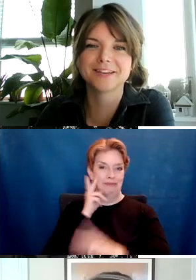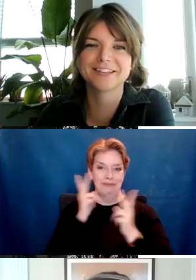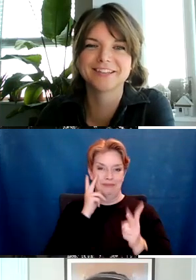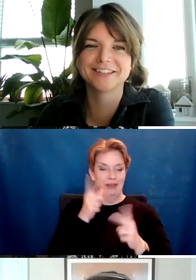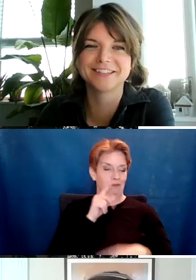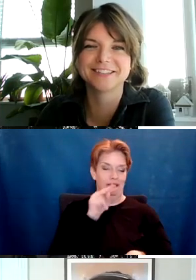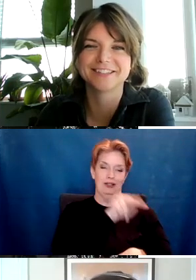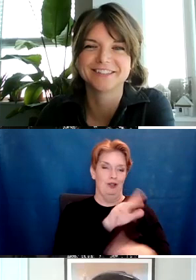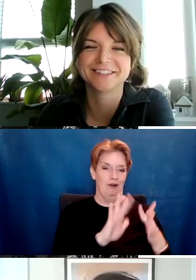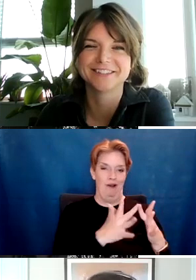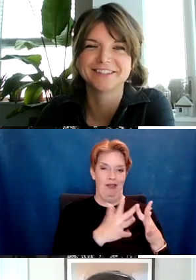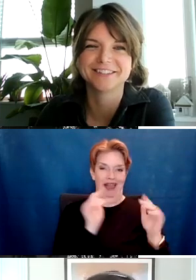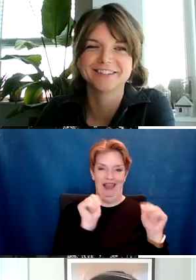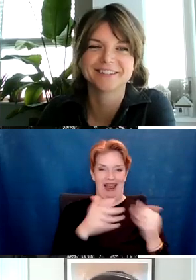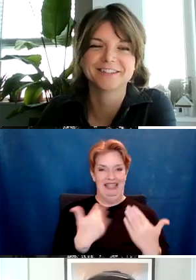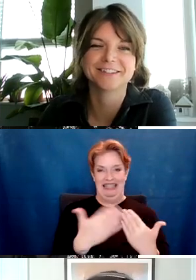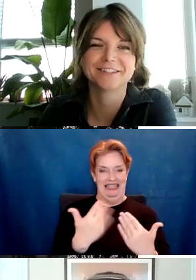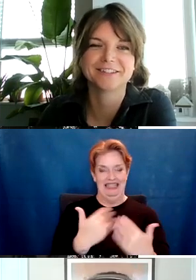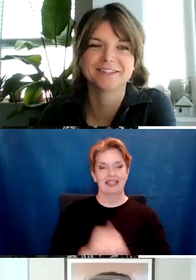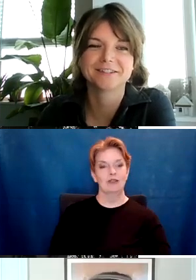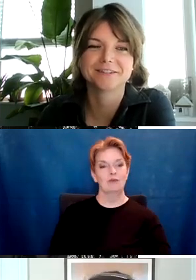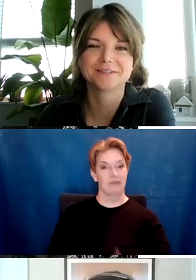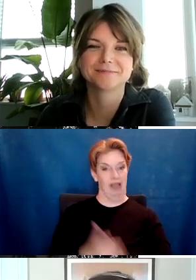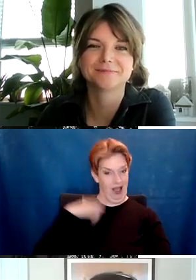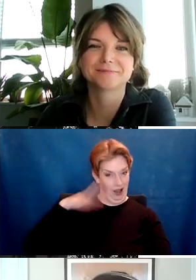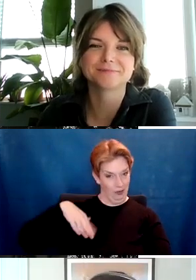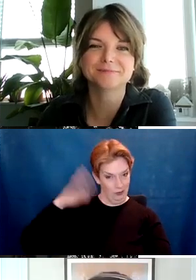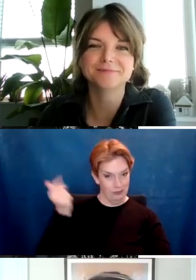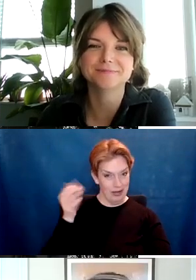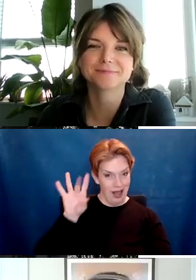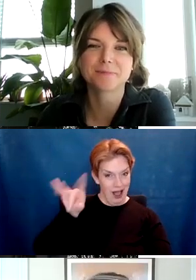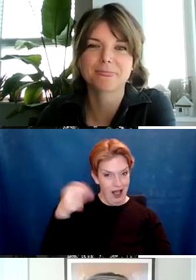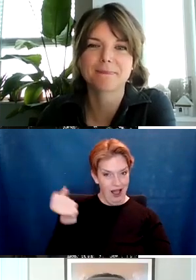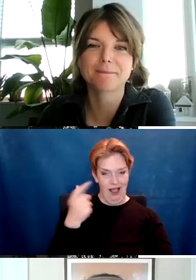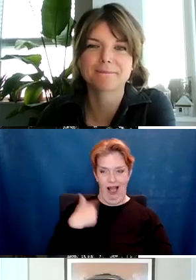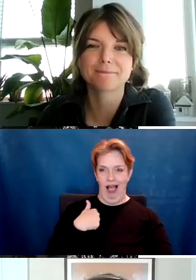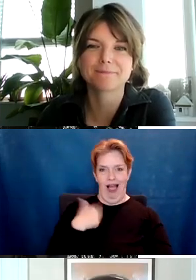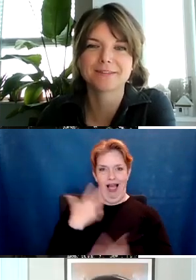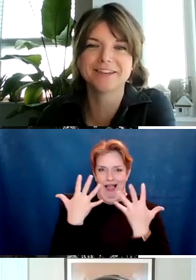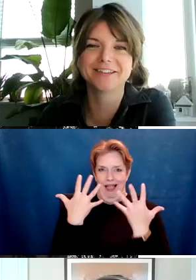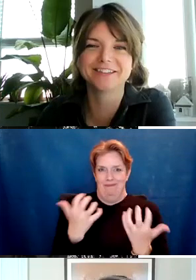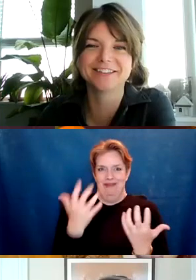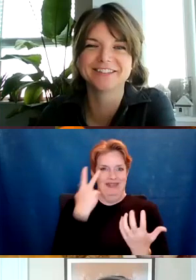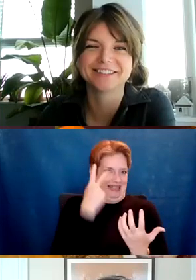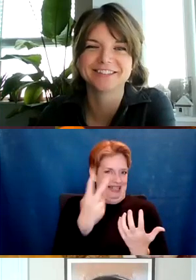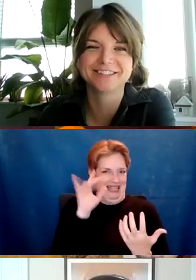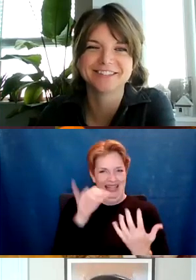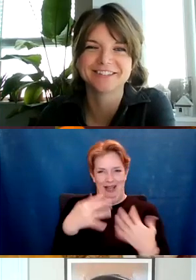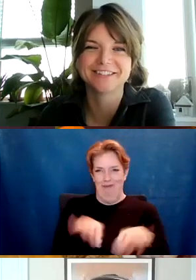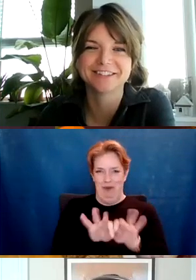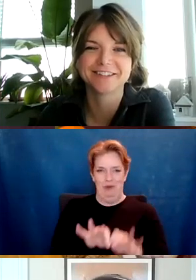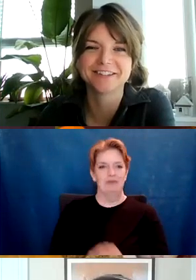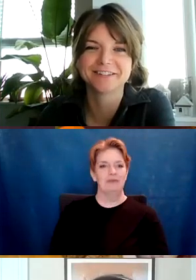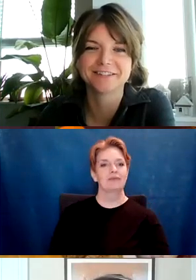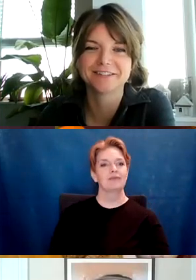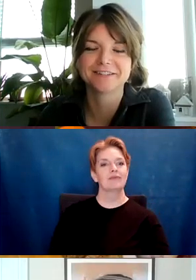the internet. And as someone who came of age in the 80s, this will be a must-see for me. But for devotees of the